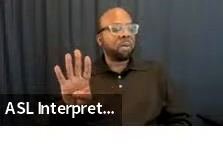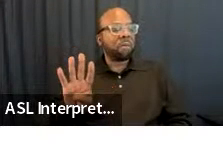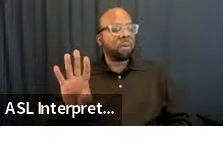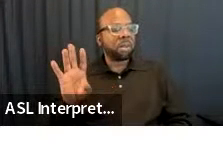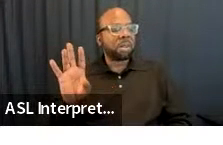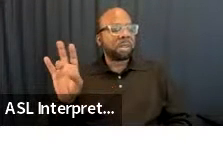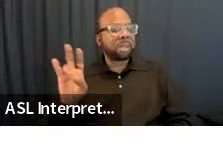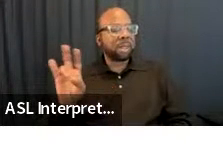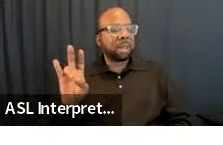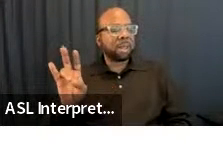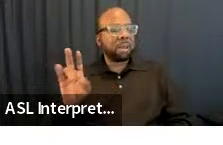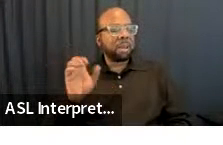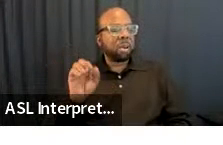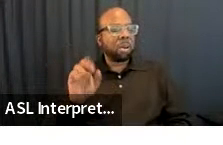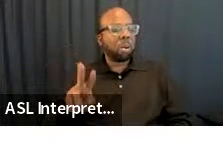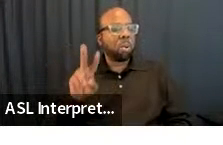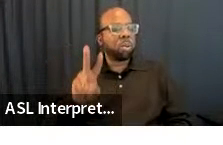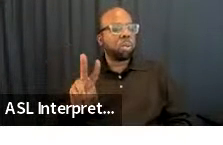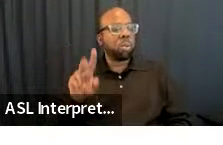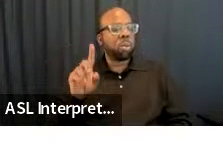877-853-5247 or